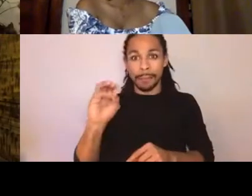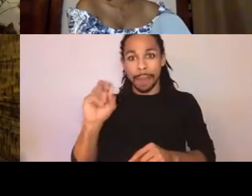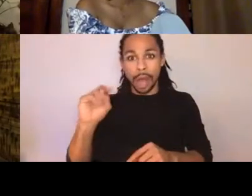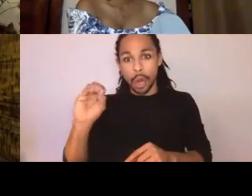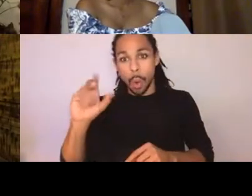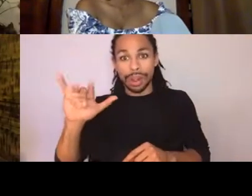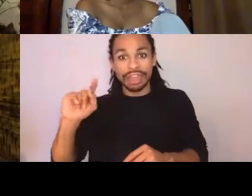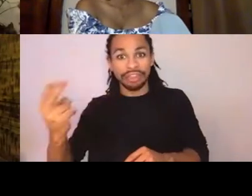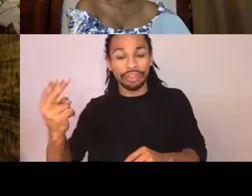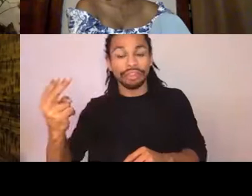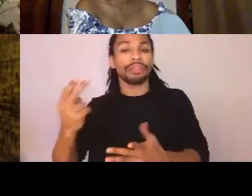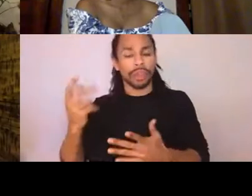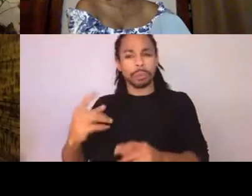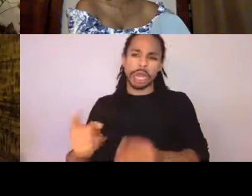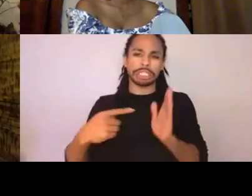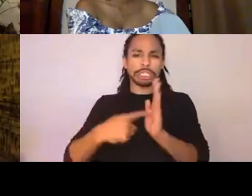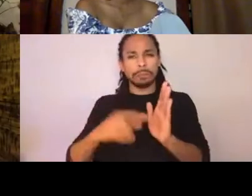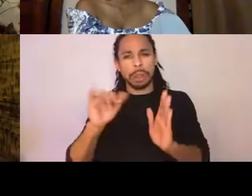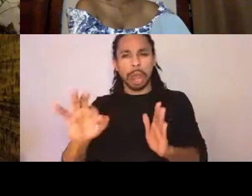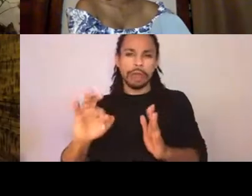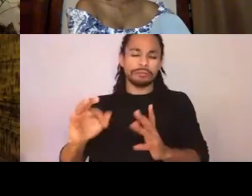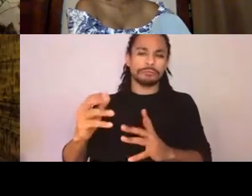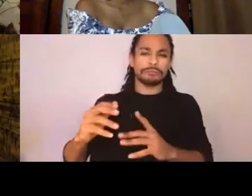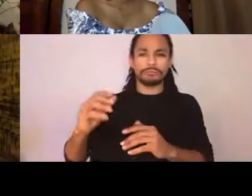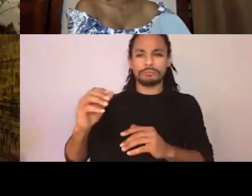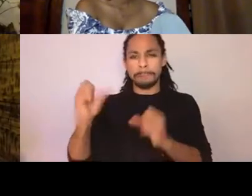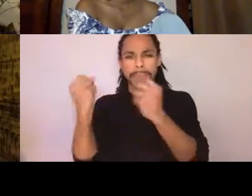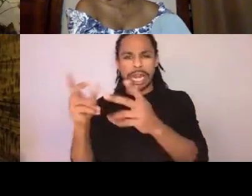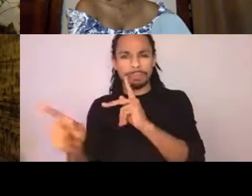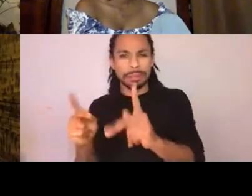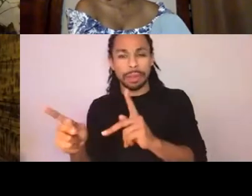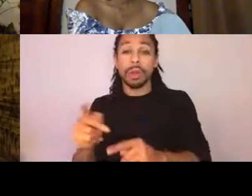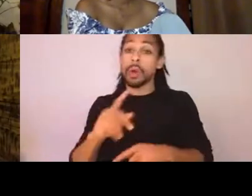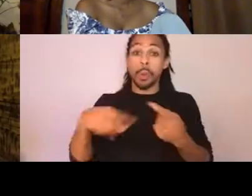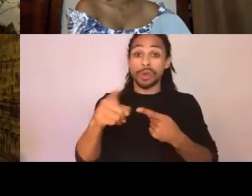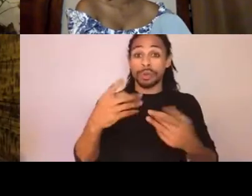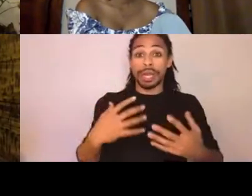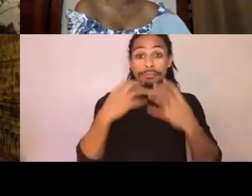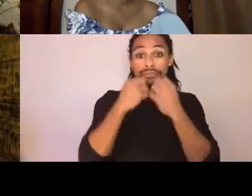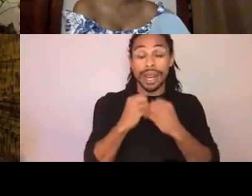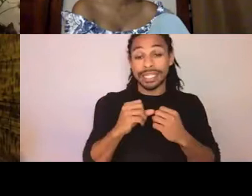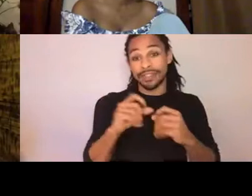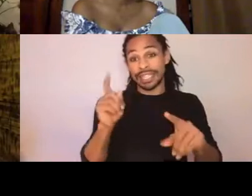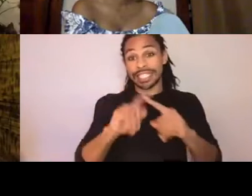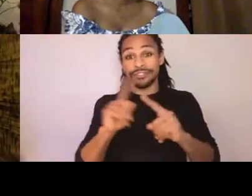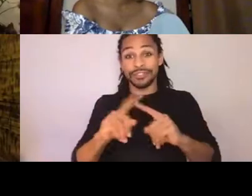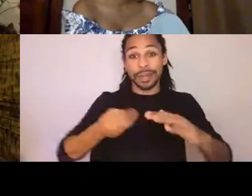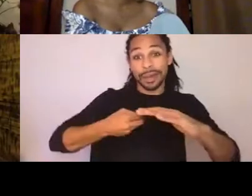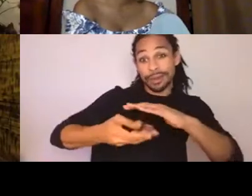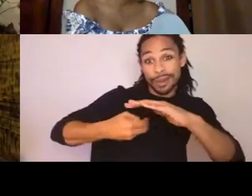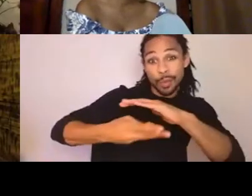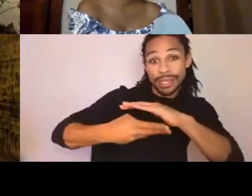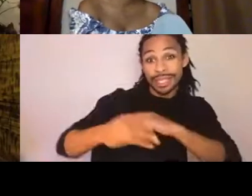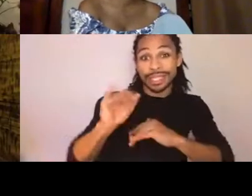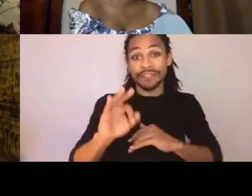embrace, you know, the individual nuances of your own particular community. So when I think about, you know, I don't know